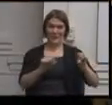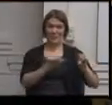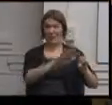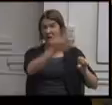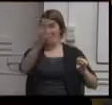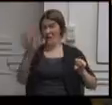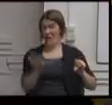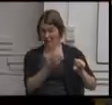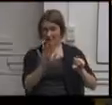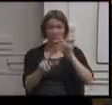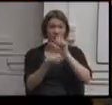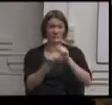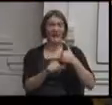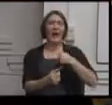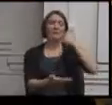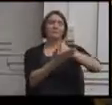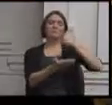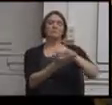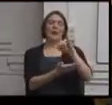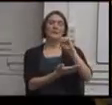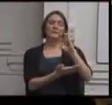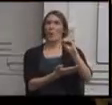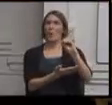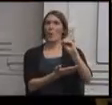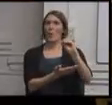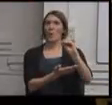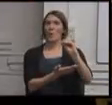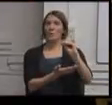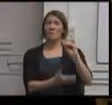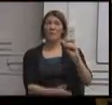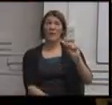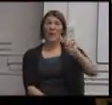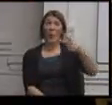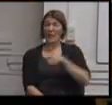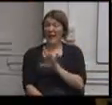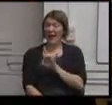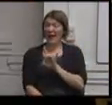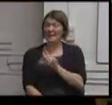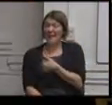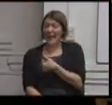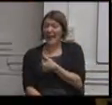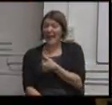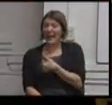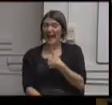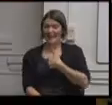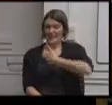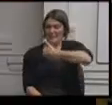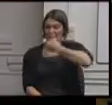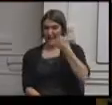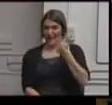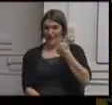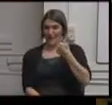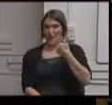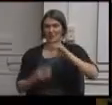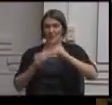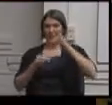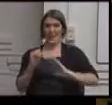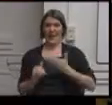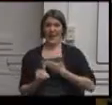rating in 2014, only 810 have a better rating than Brattleboro.